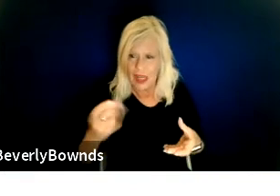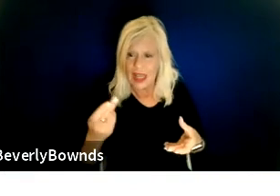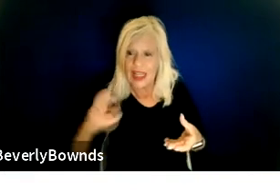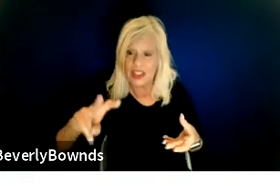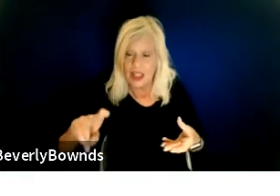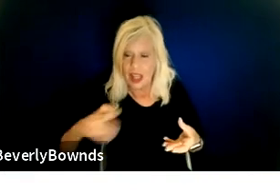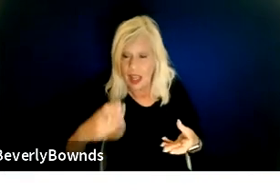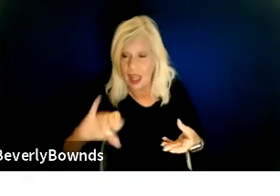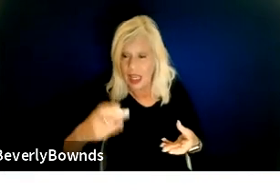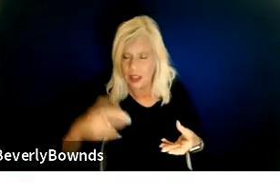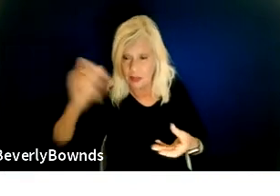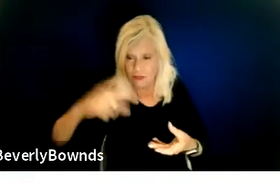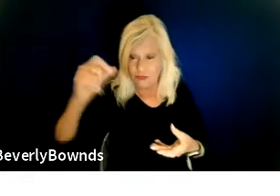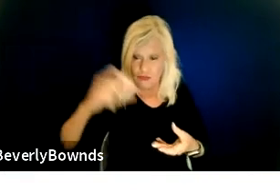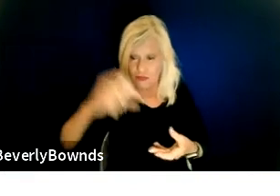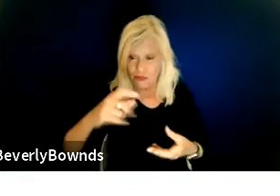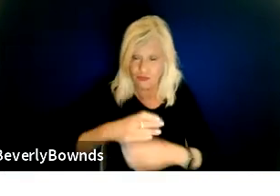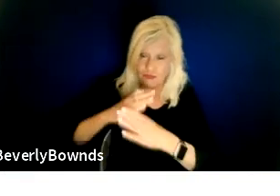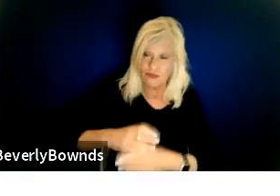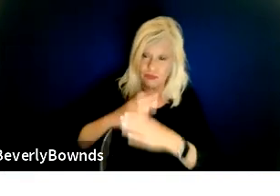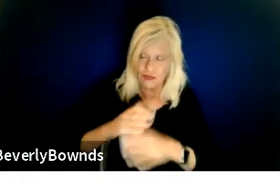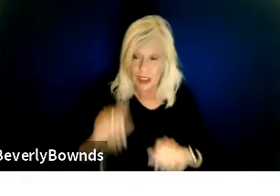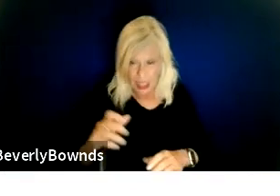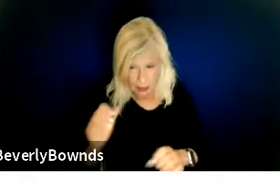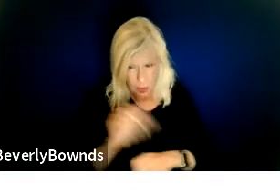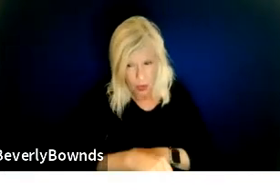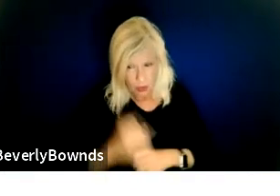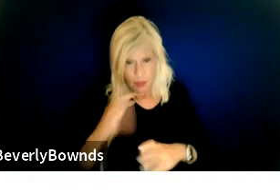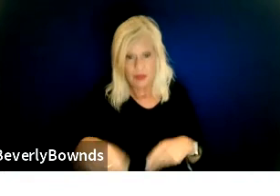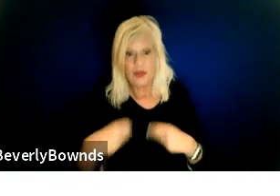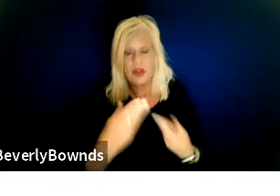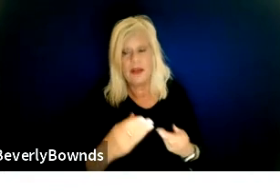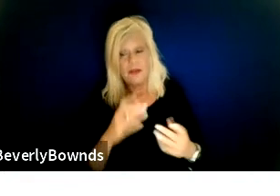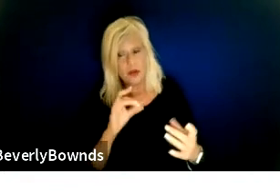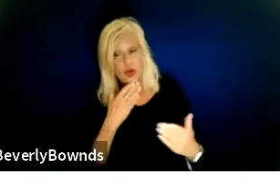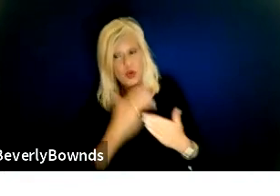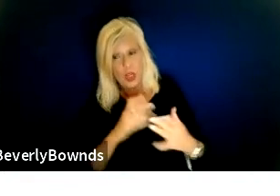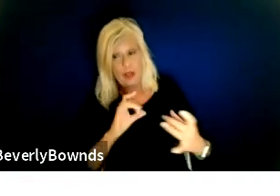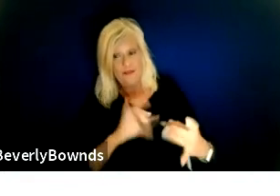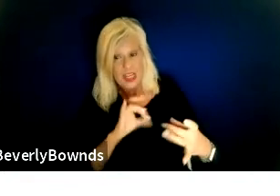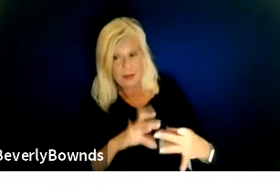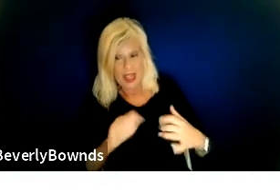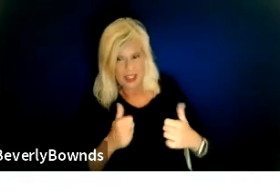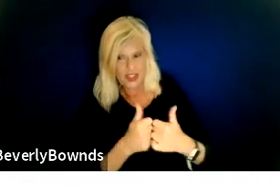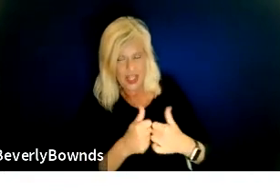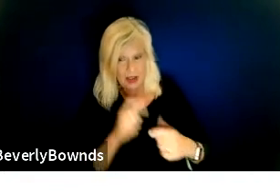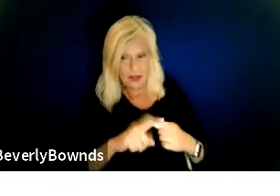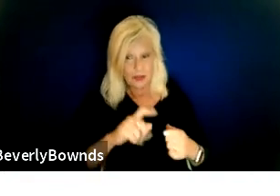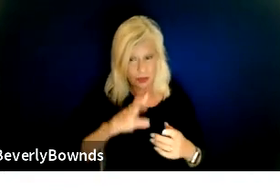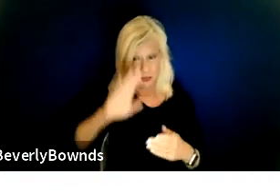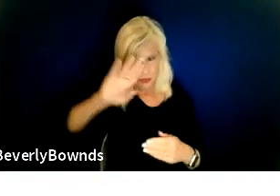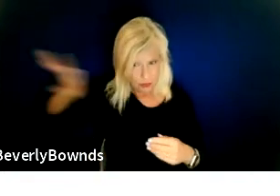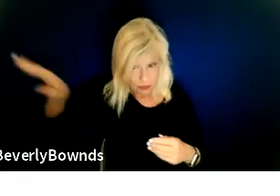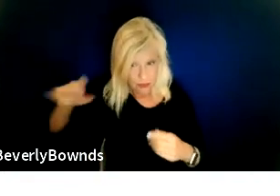can be overcome if you give people appropriate feedback and appropriate challenge to try to overcome